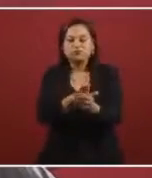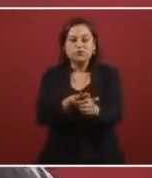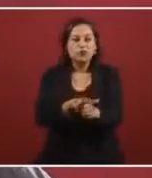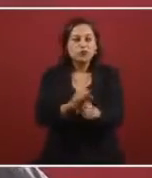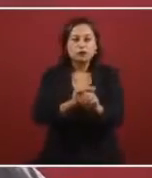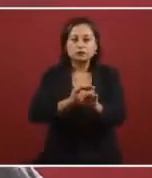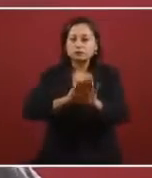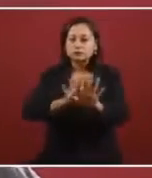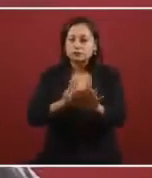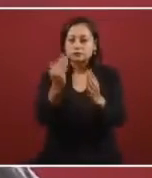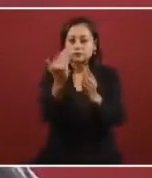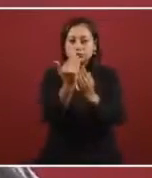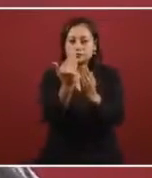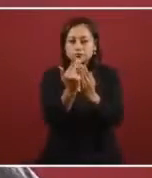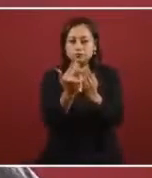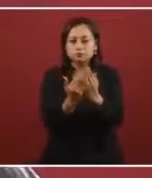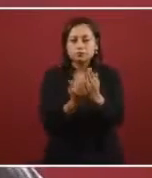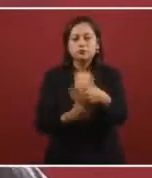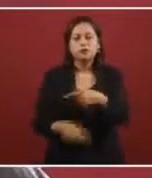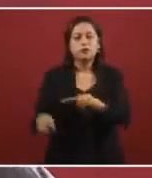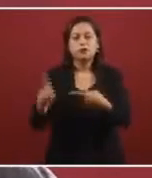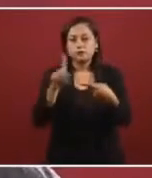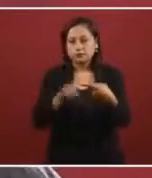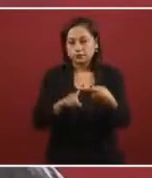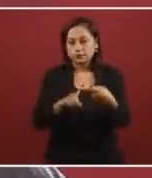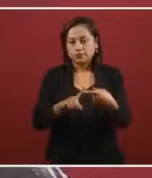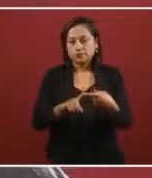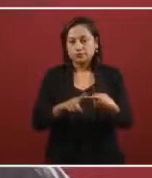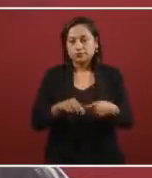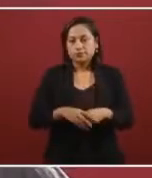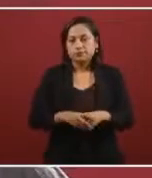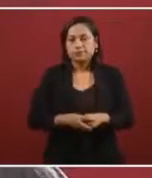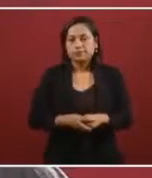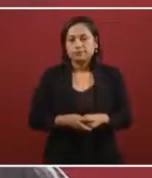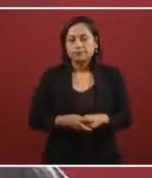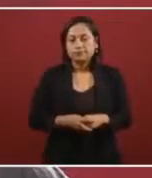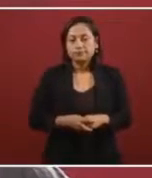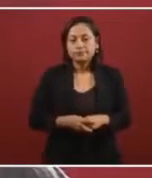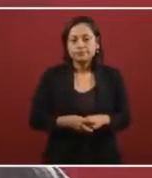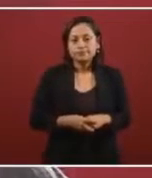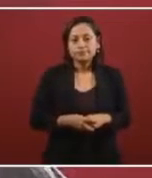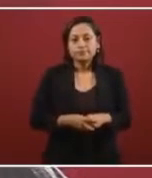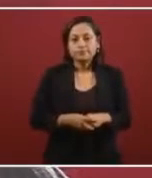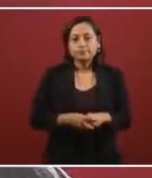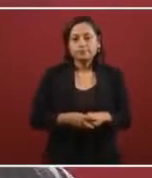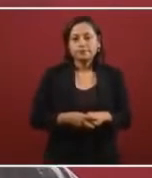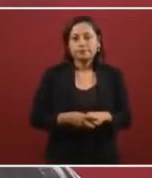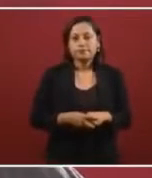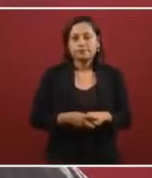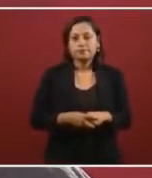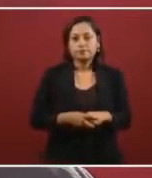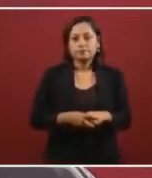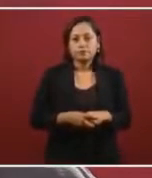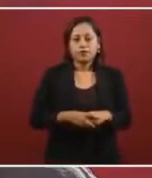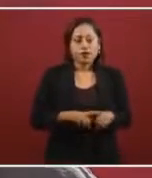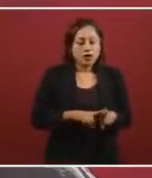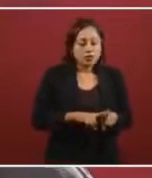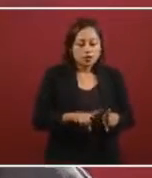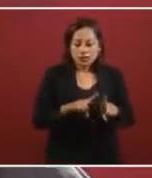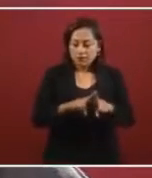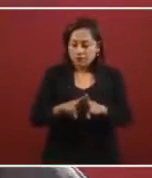questions regarding this case in En primer Quetzaltenango, término, and toda aquella all acción that de investigación, action and carpetas